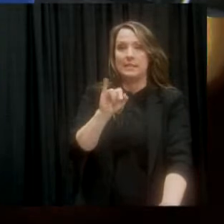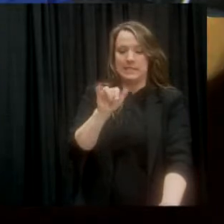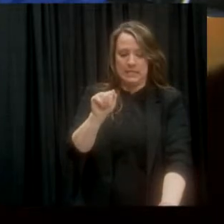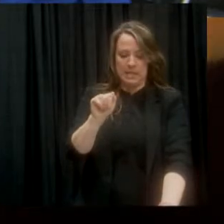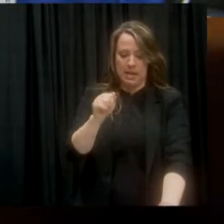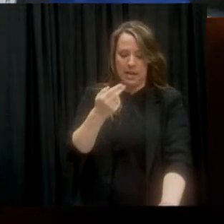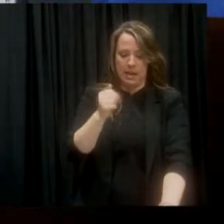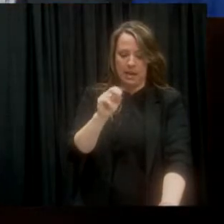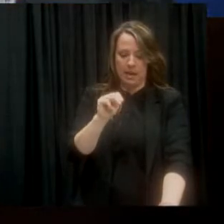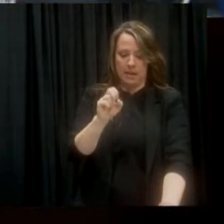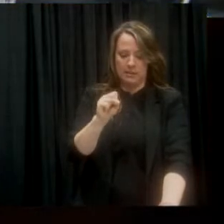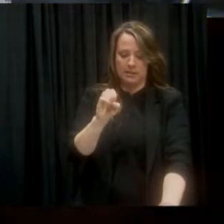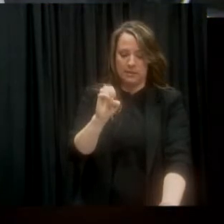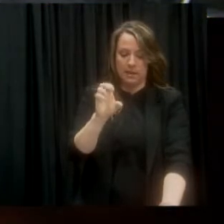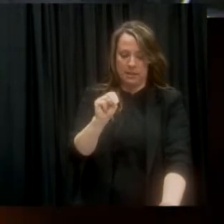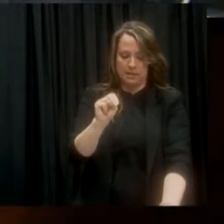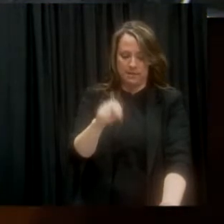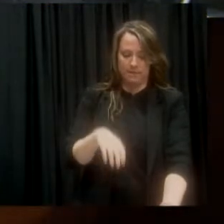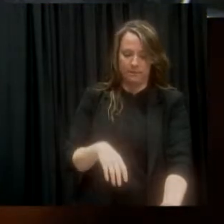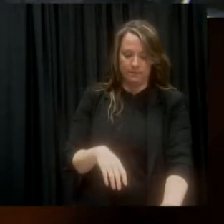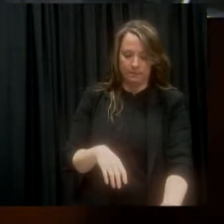Tia Hansen.